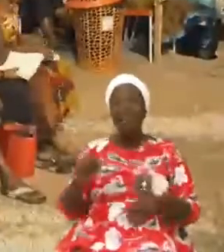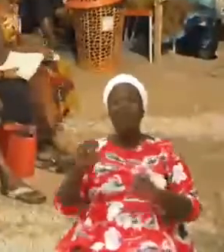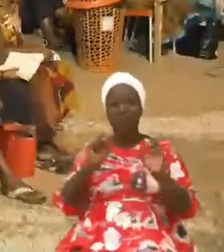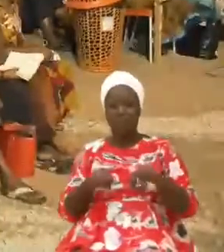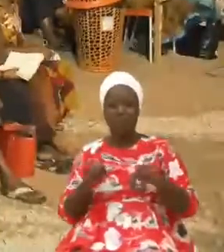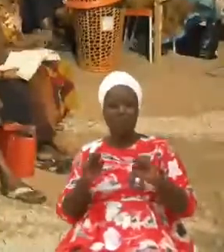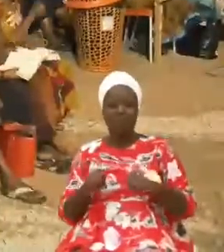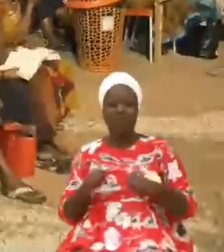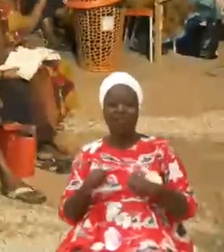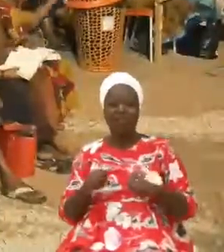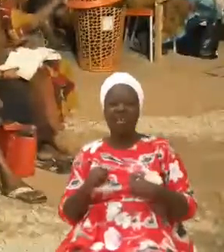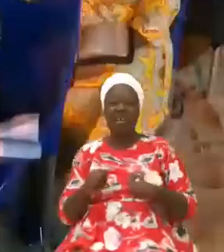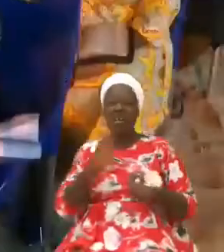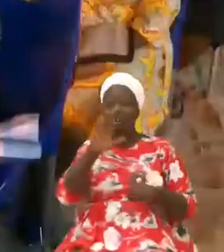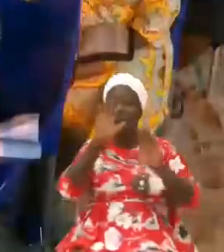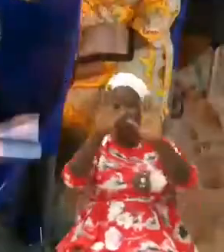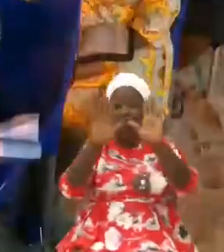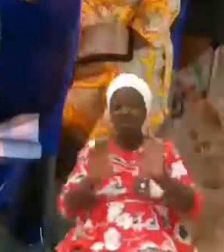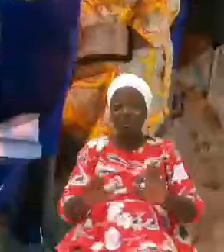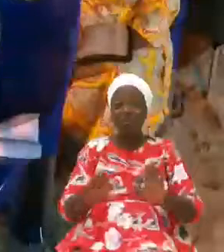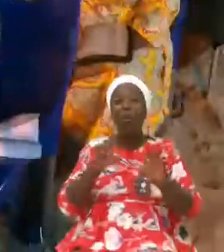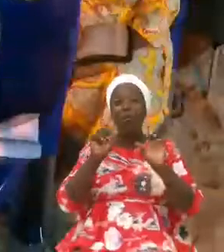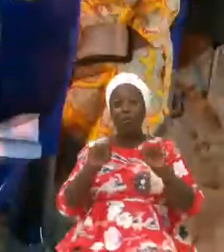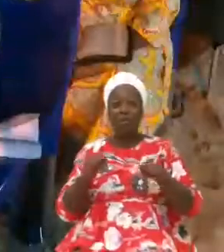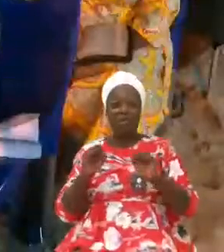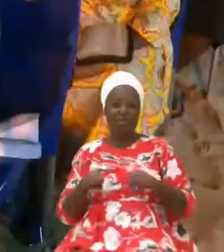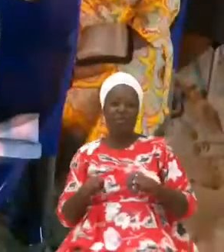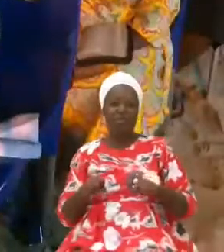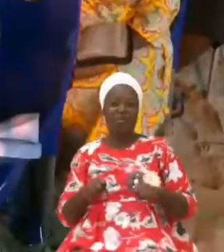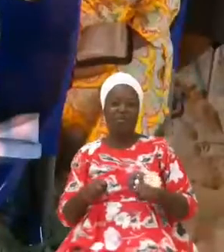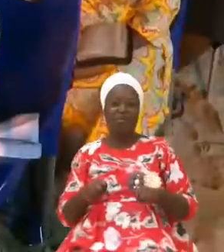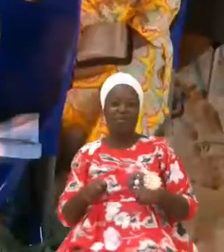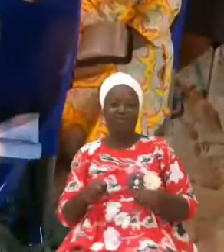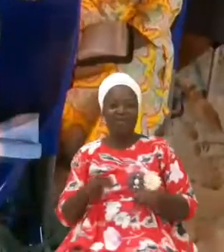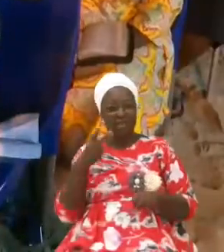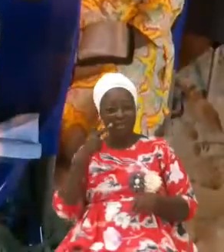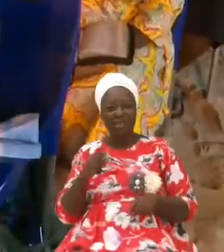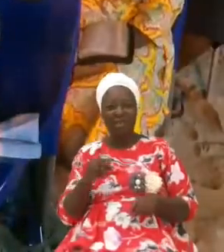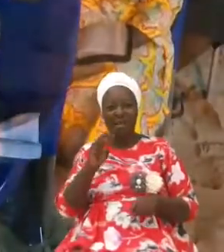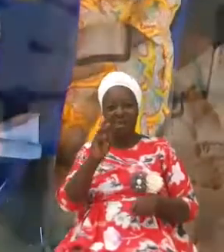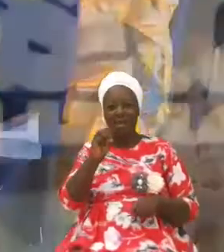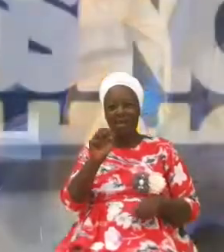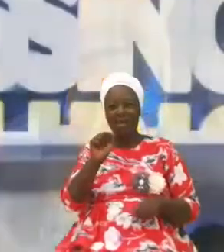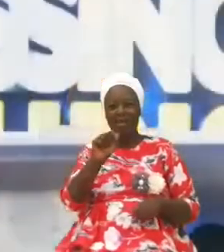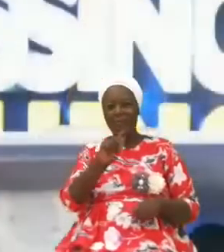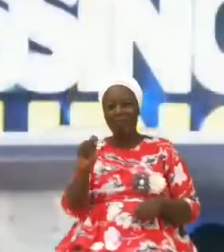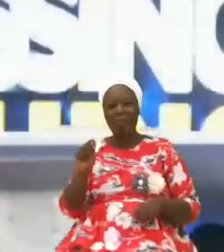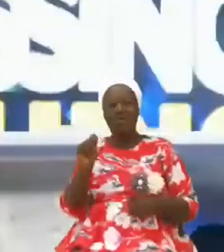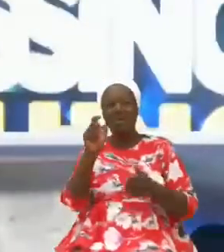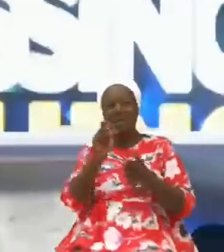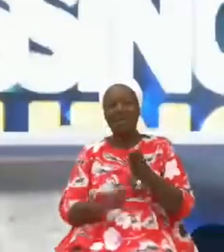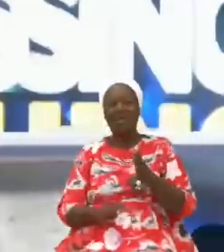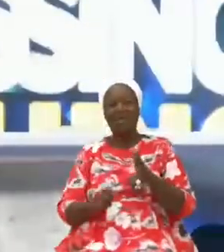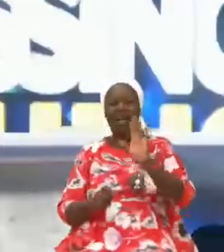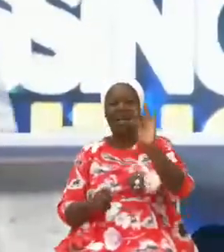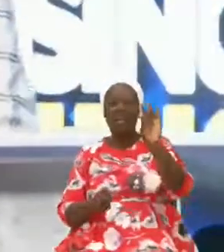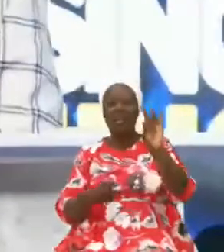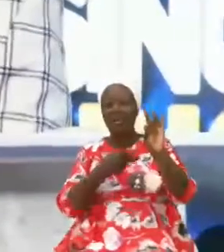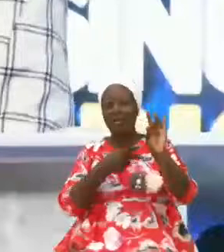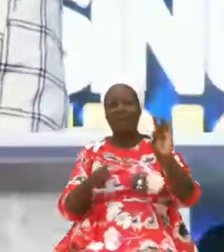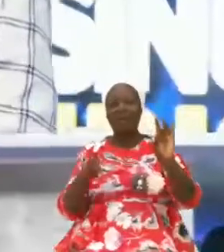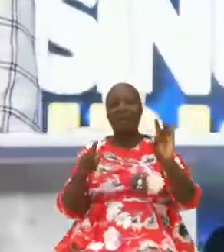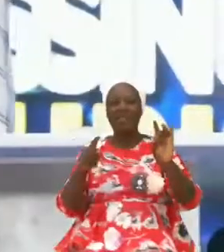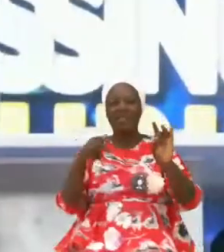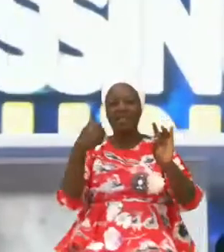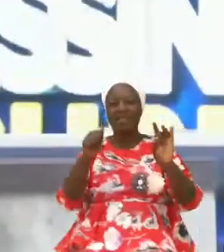healing, possible. Your deliverance, possible. Your miracle, possible. Look at